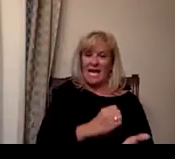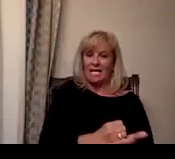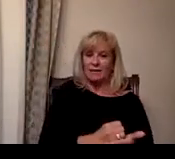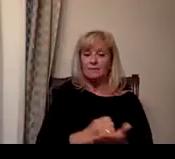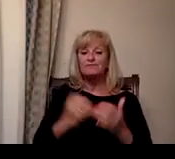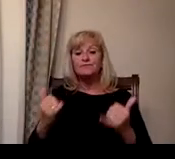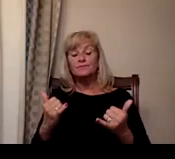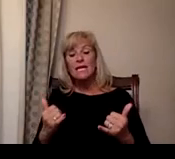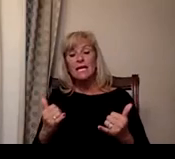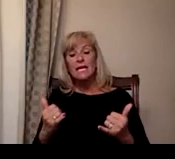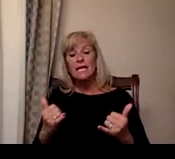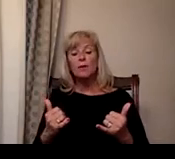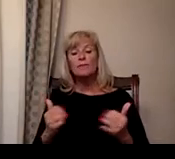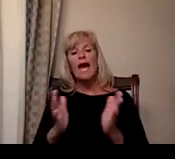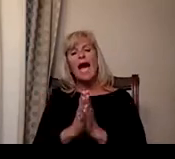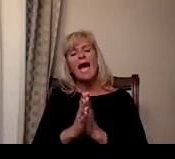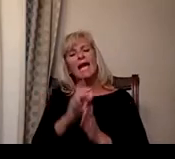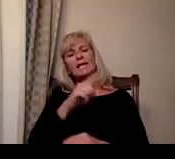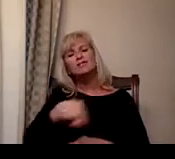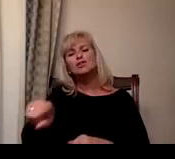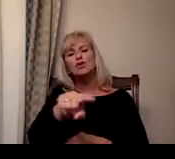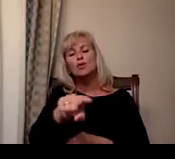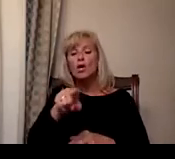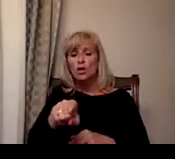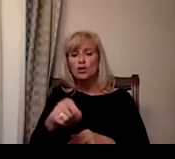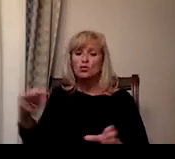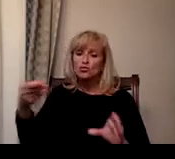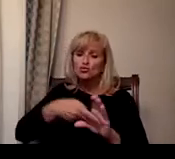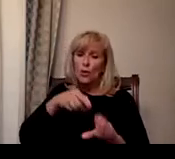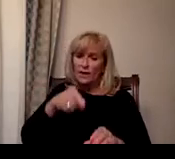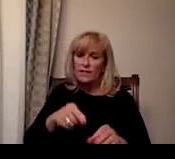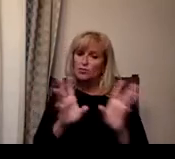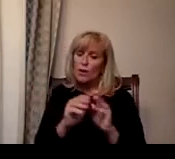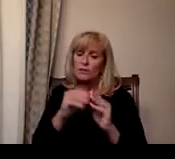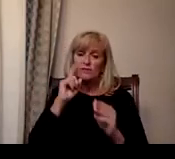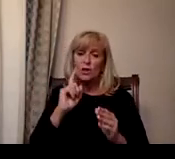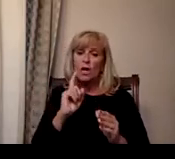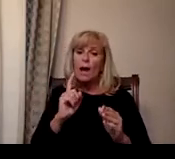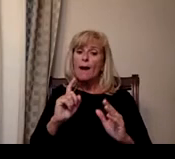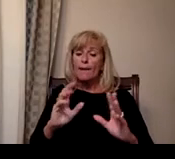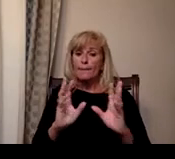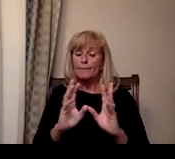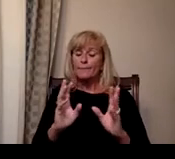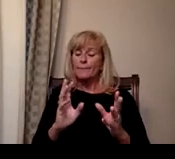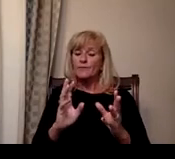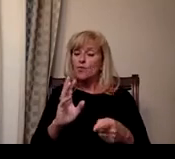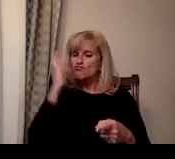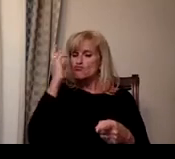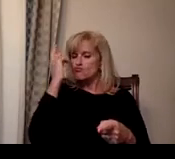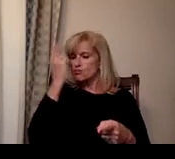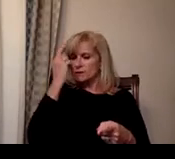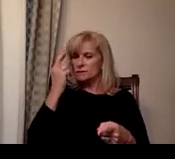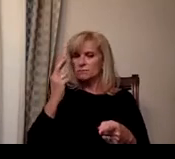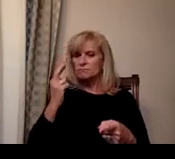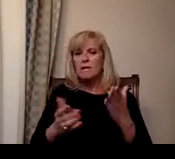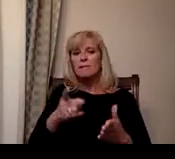this point, I just want to ask each of you, you came on here for a reason. To support the person that invited you, or because maybe you were looking